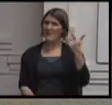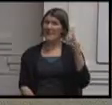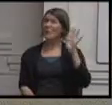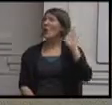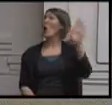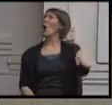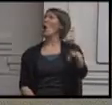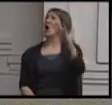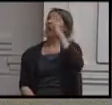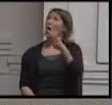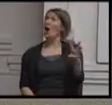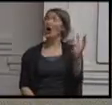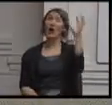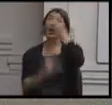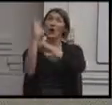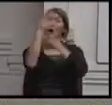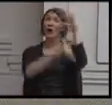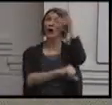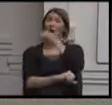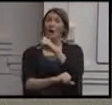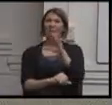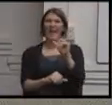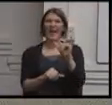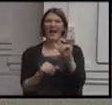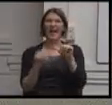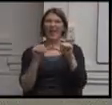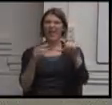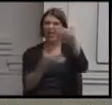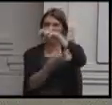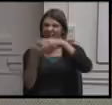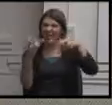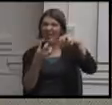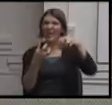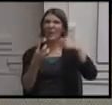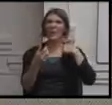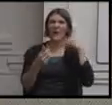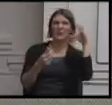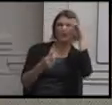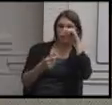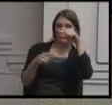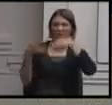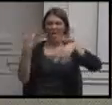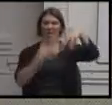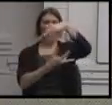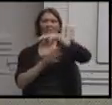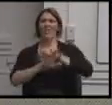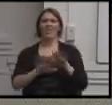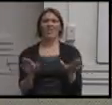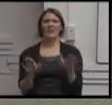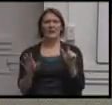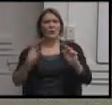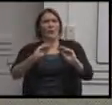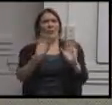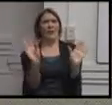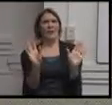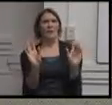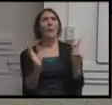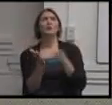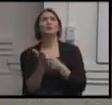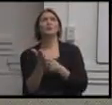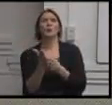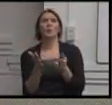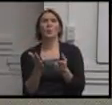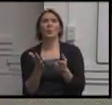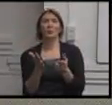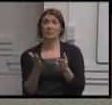know. And it remains confused and innuendo and expectation and understanding rather than truth. I mean, I think